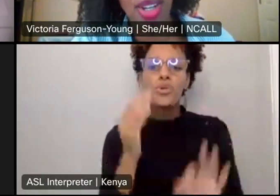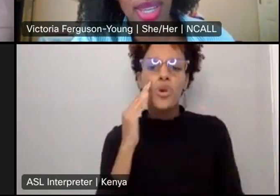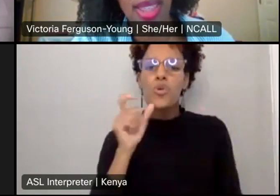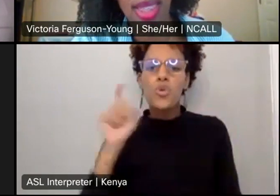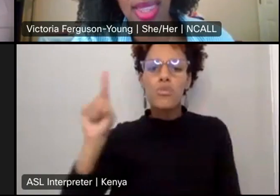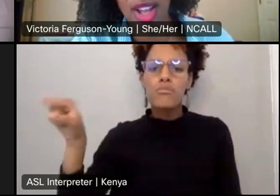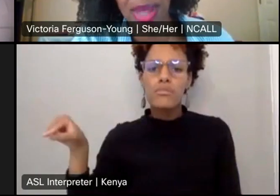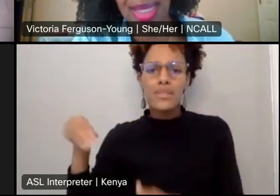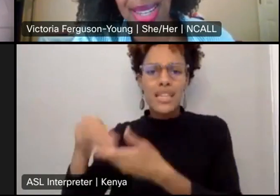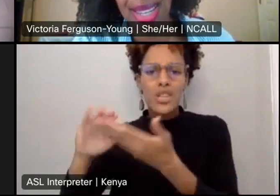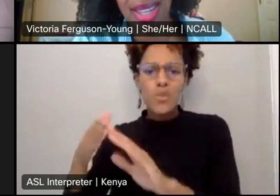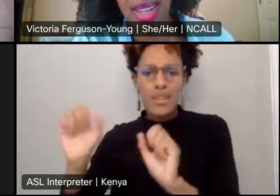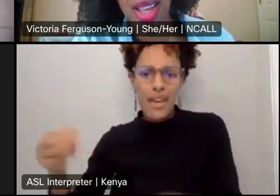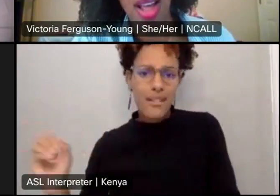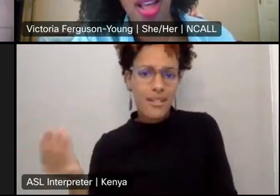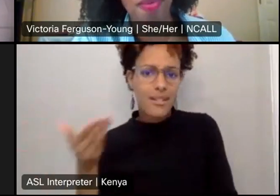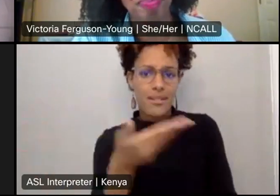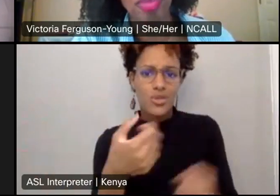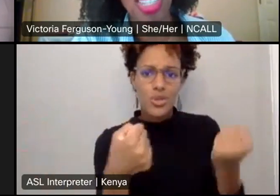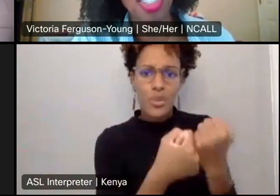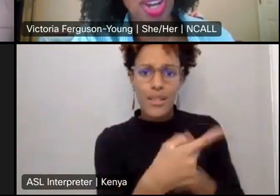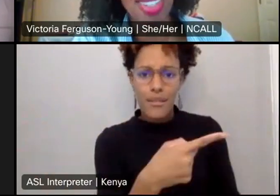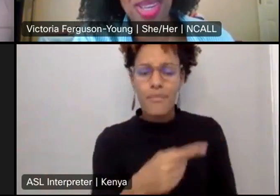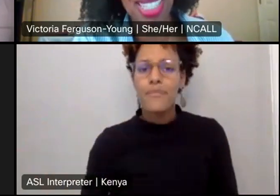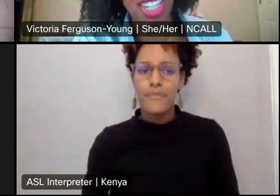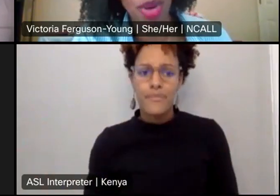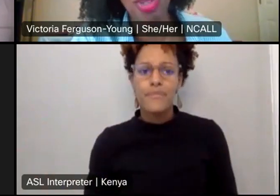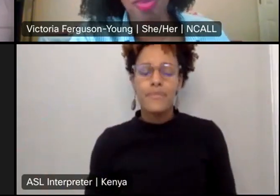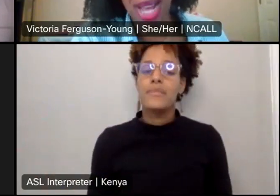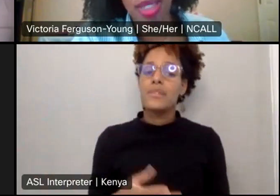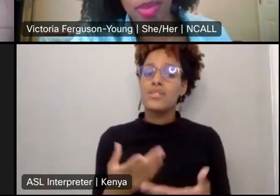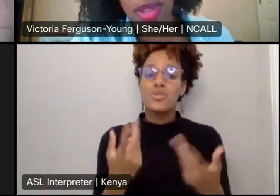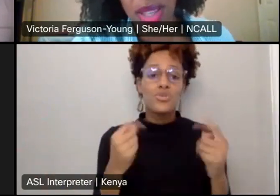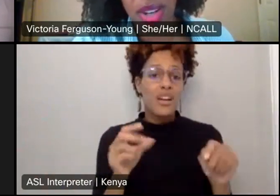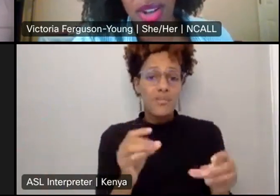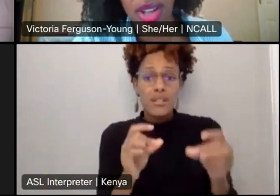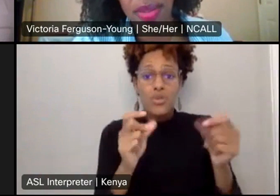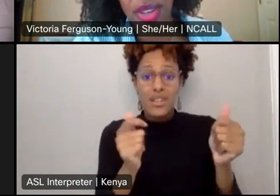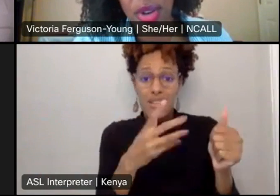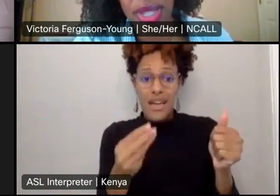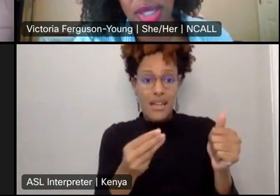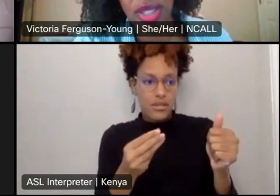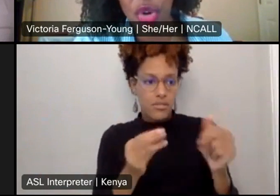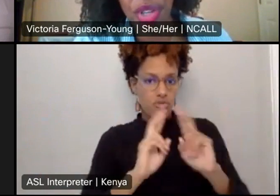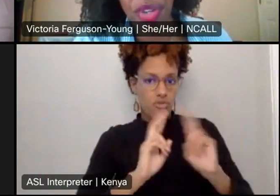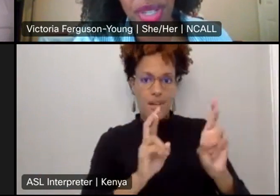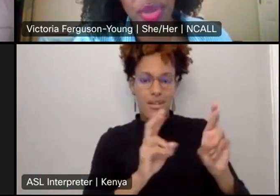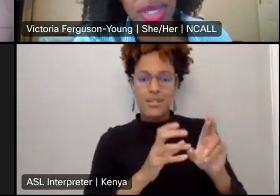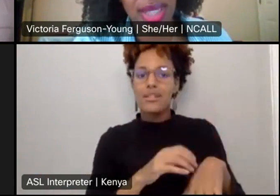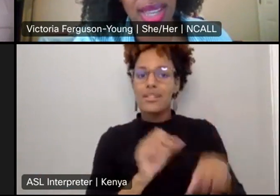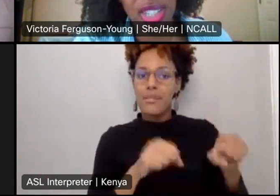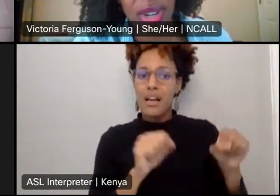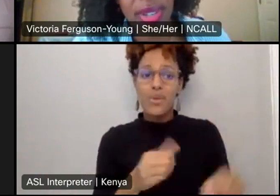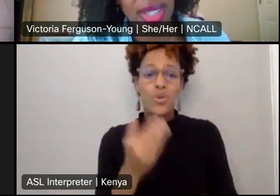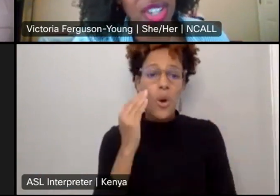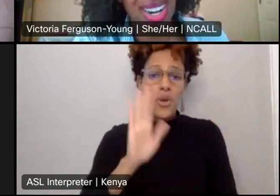can, get the help that they need. Just trying to be as equipped as possible, and just knowing your